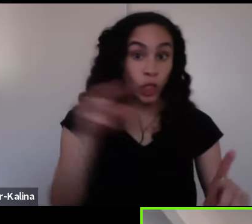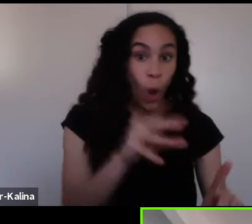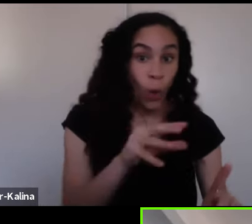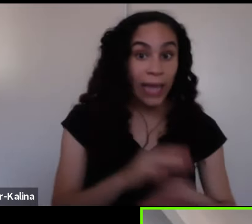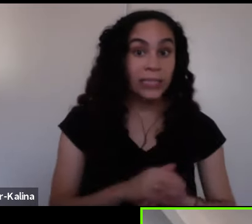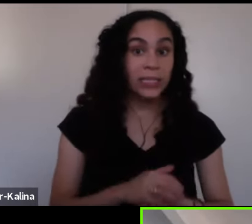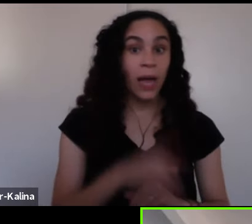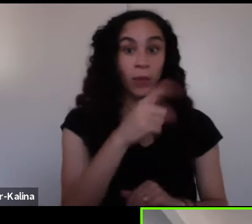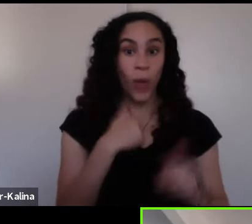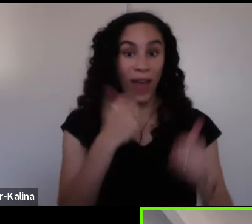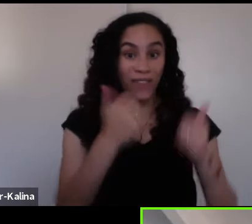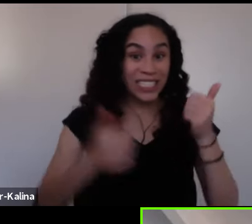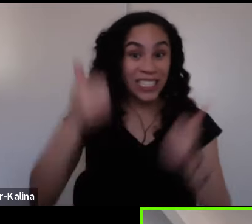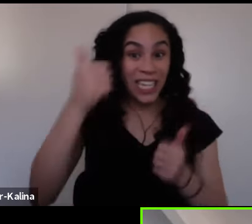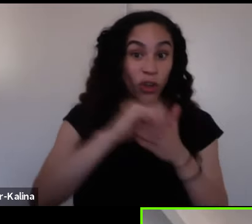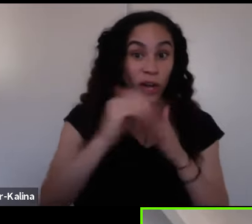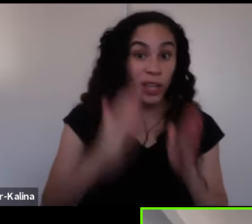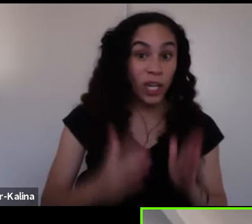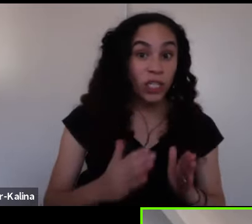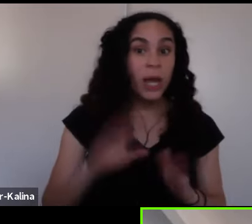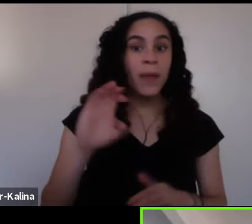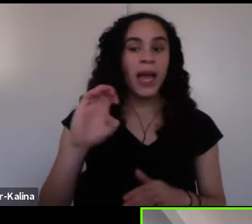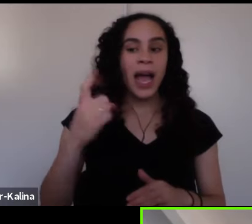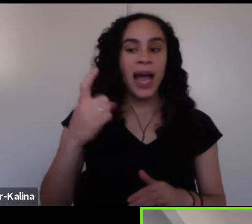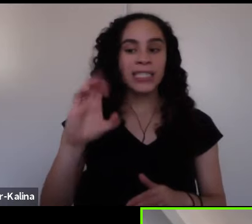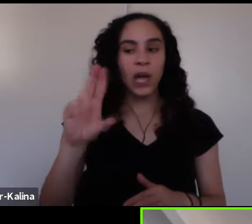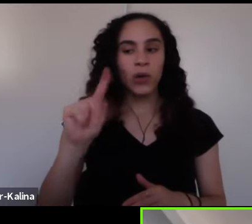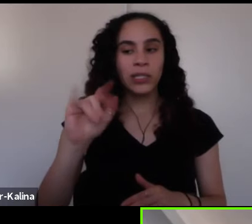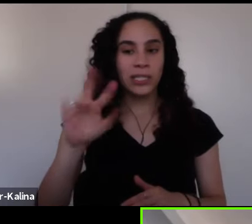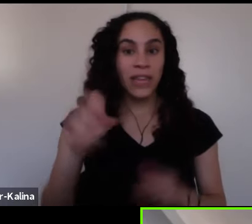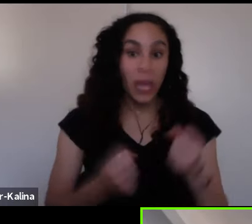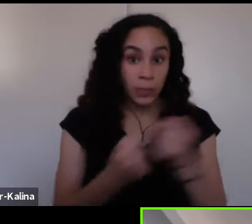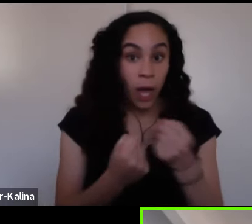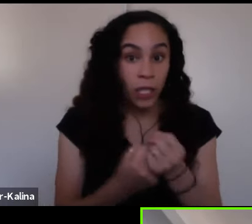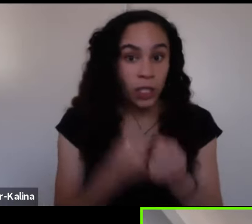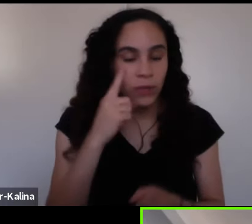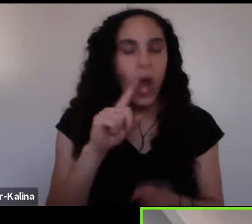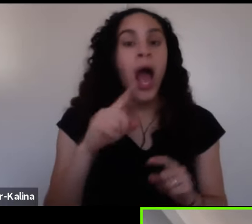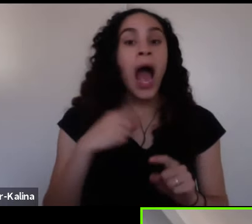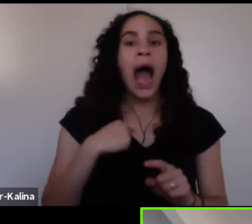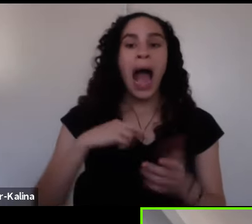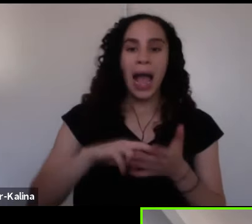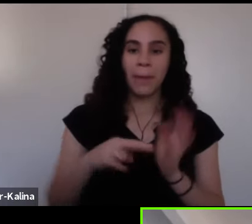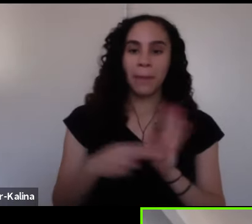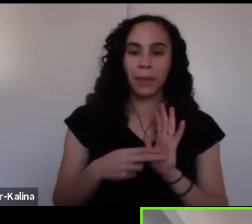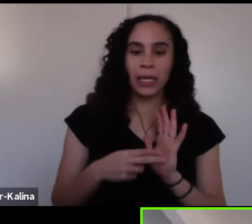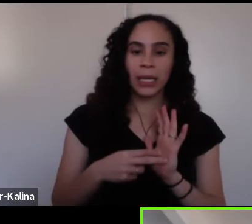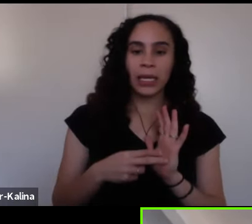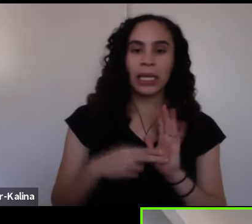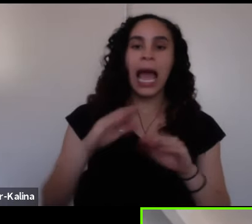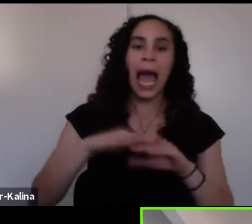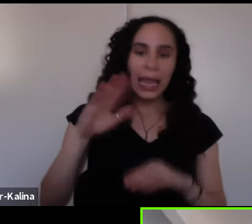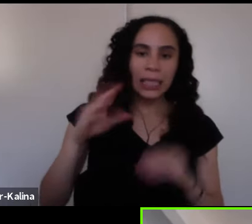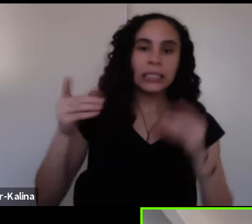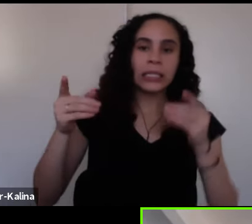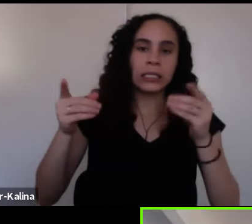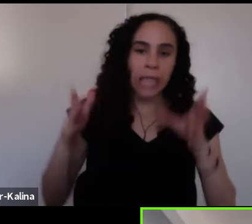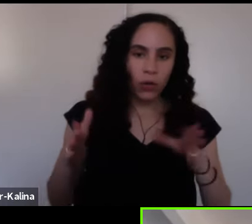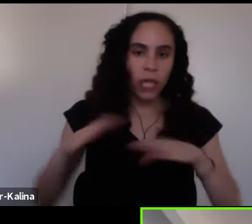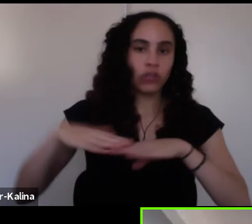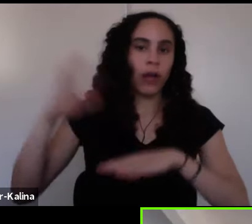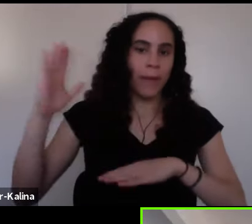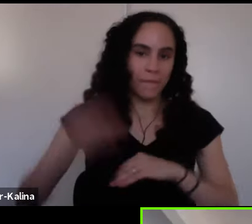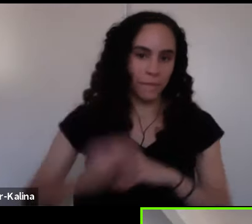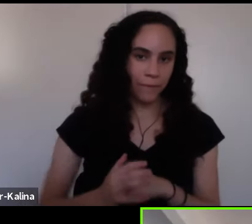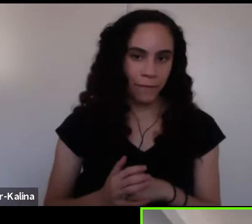leadership executives that are sponsors for? And when we say senior executives, we mean at least director and above, right? That